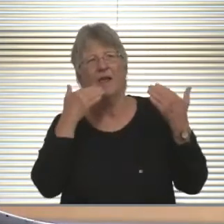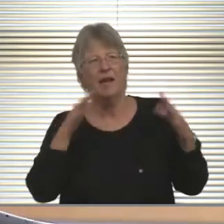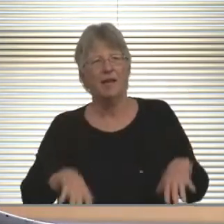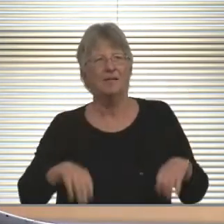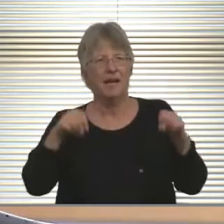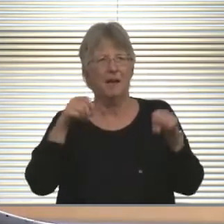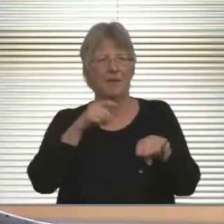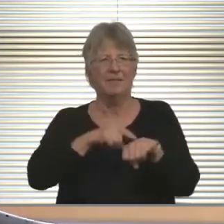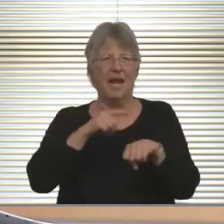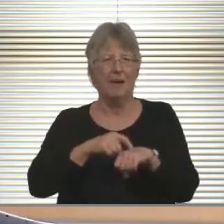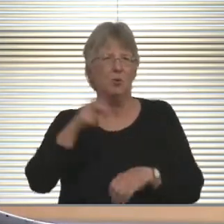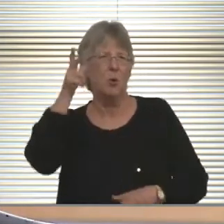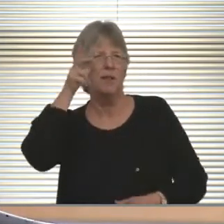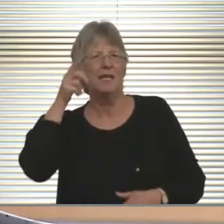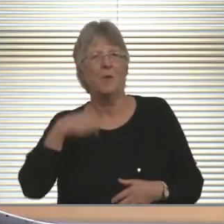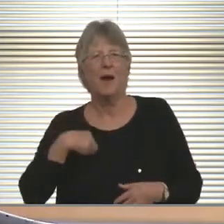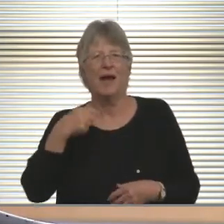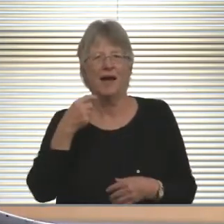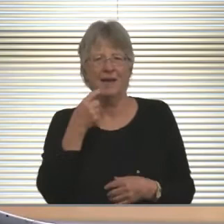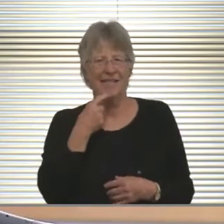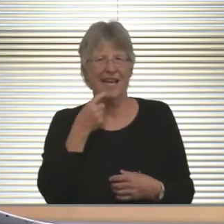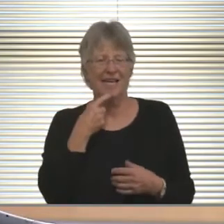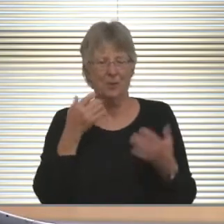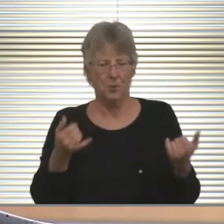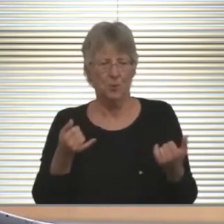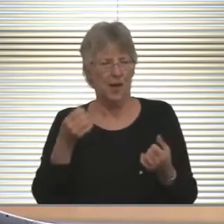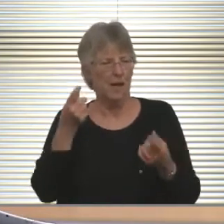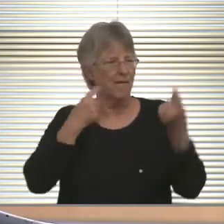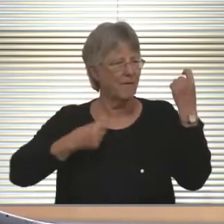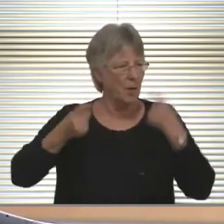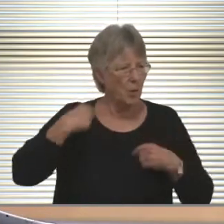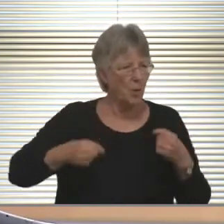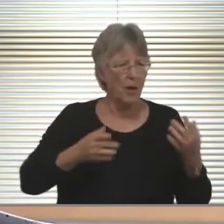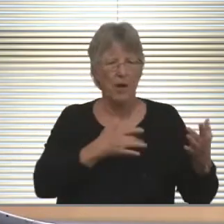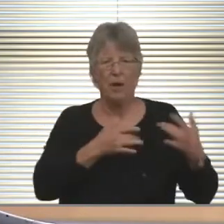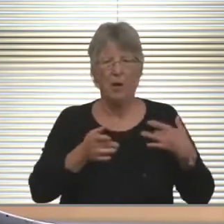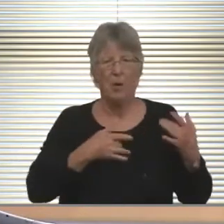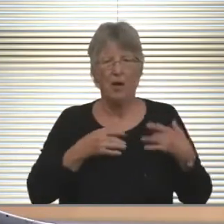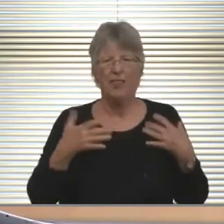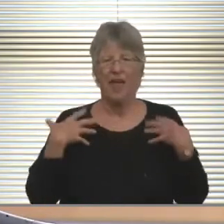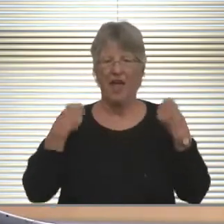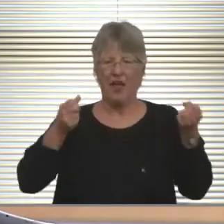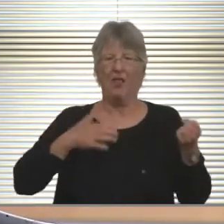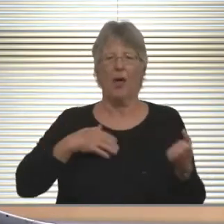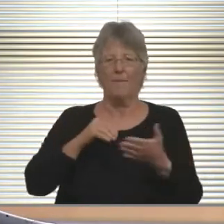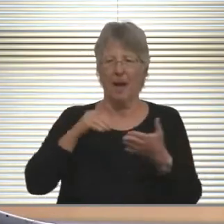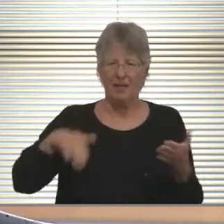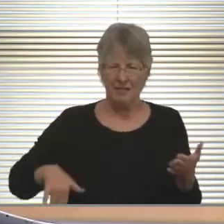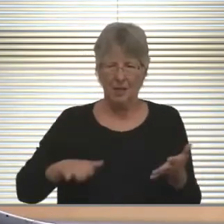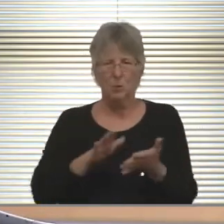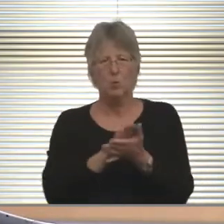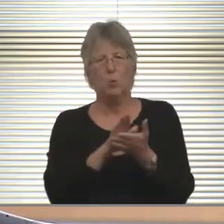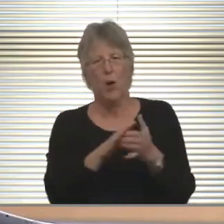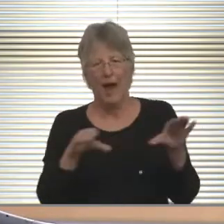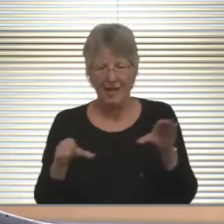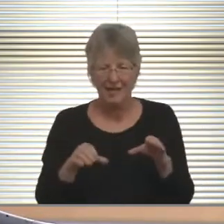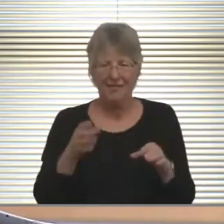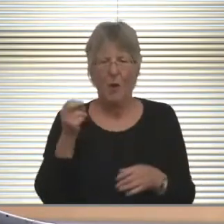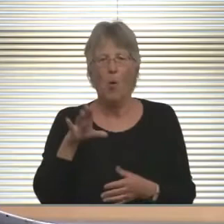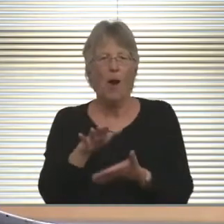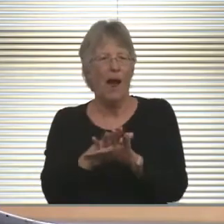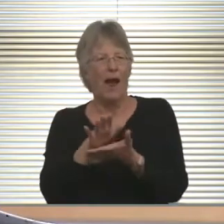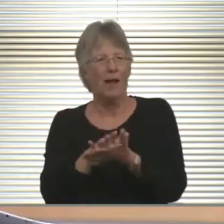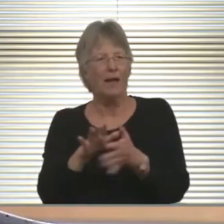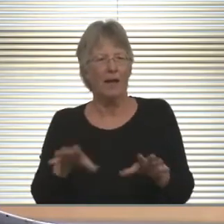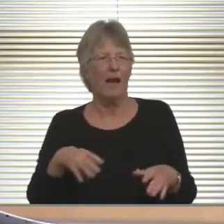listen to what I had to say today. If you have any questions, comments, and/or concerns on the well-being of our students, school activities, and/or academics, I would gladly